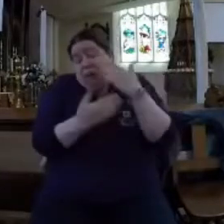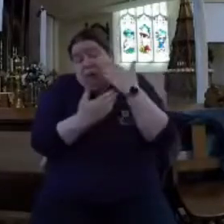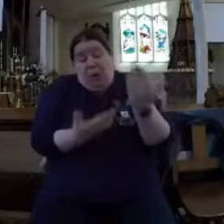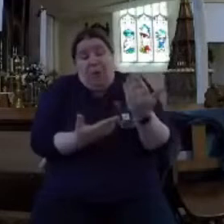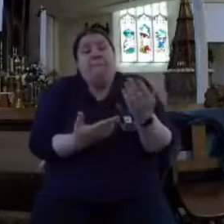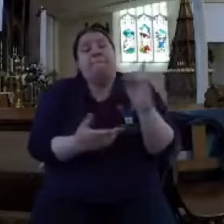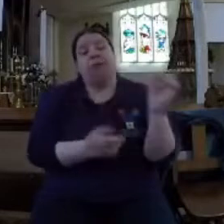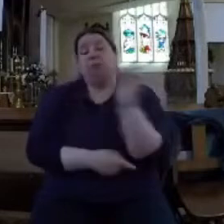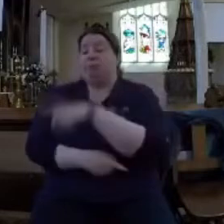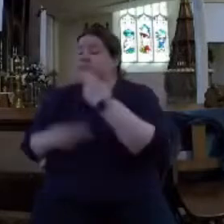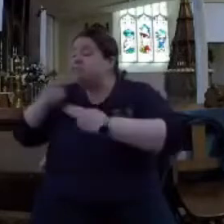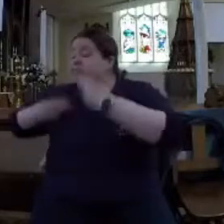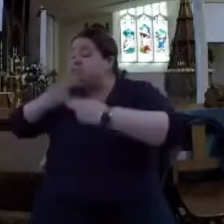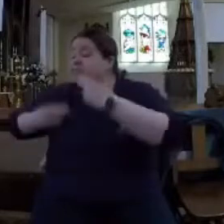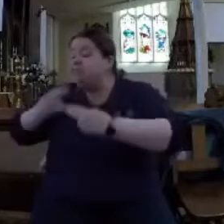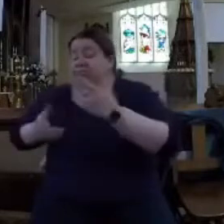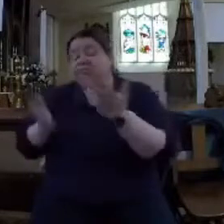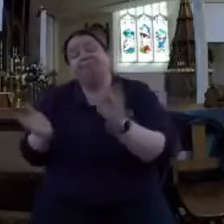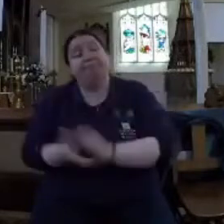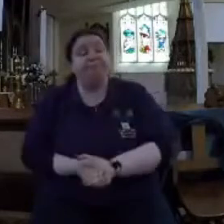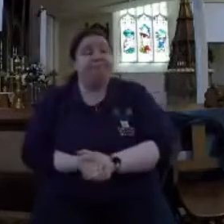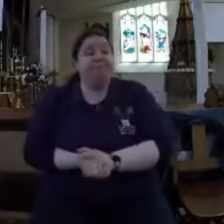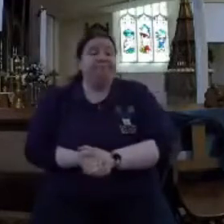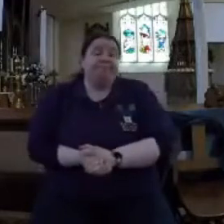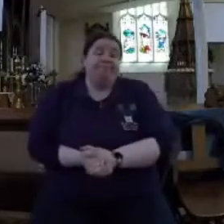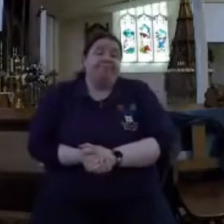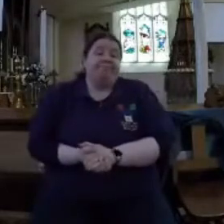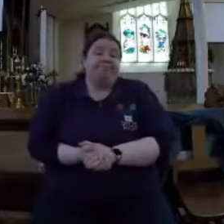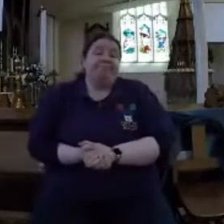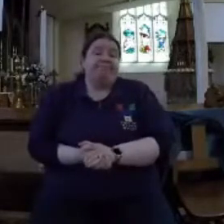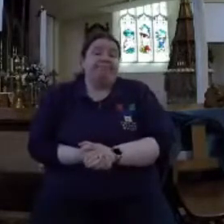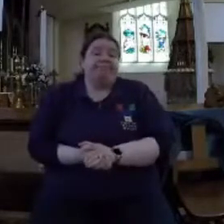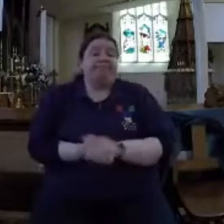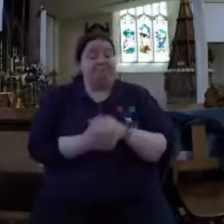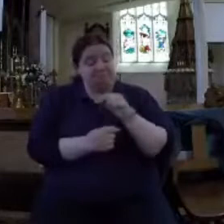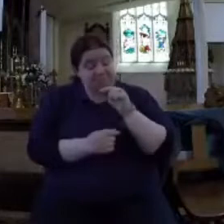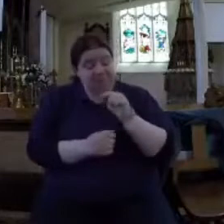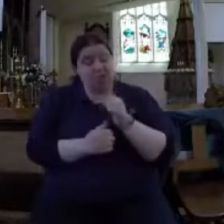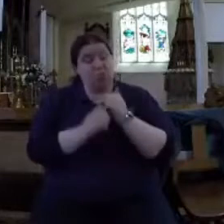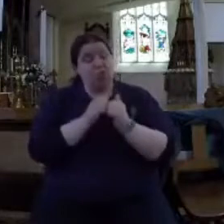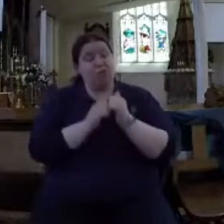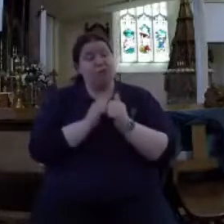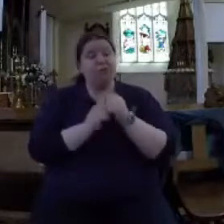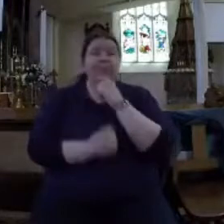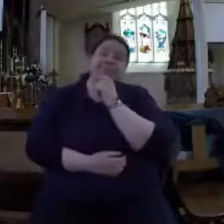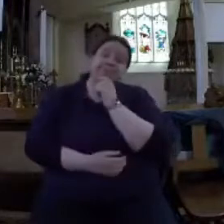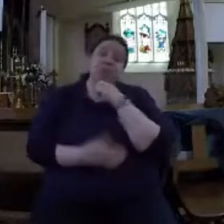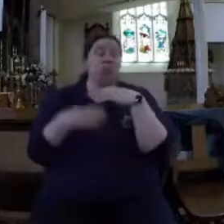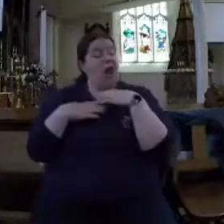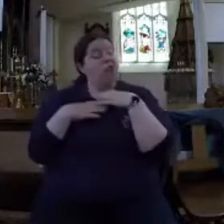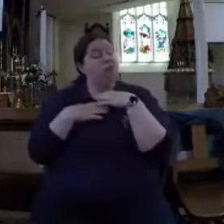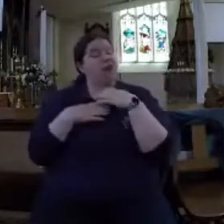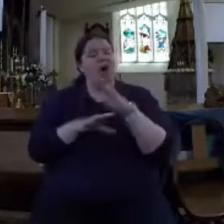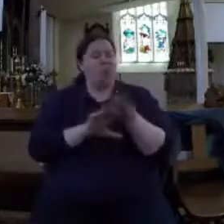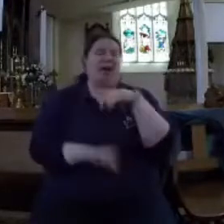after pushing him in the hole to die. This is where the brothers casually decide, instead